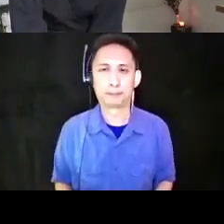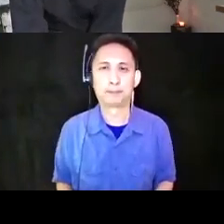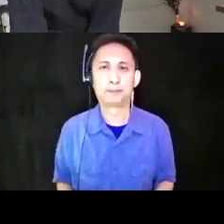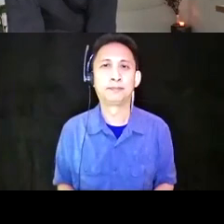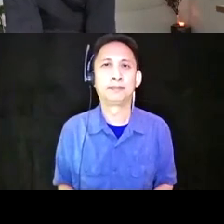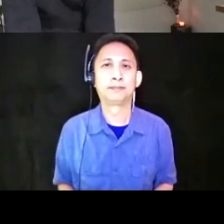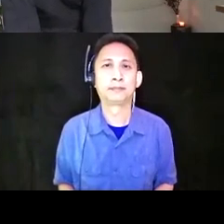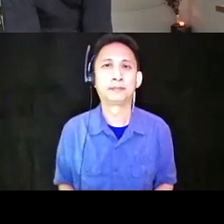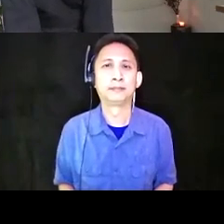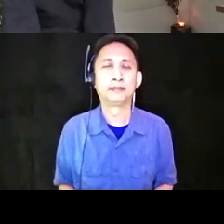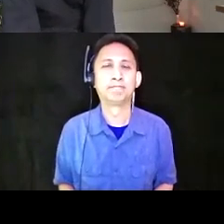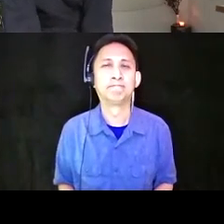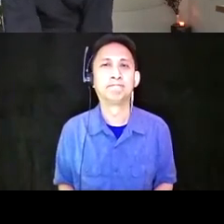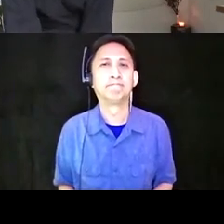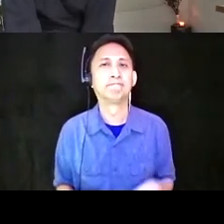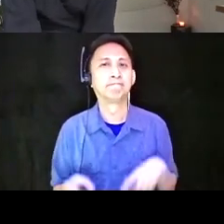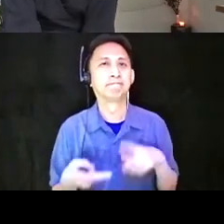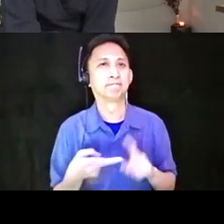Amazing.